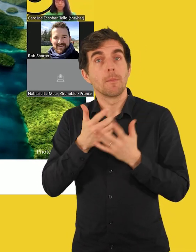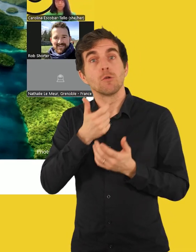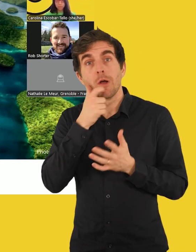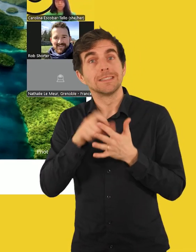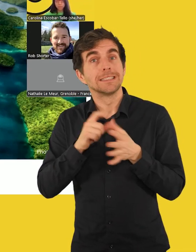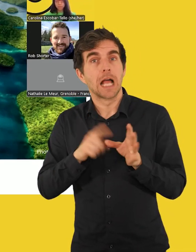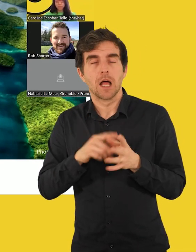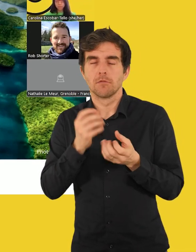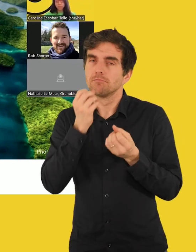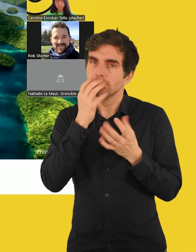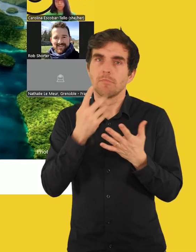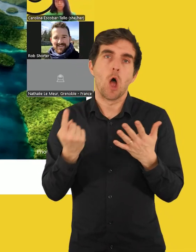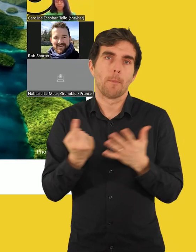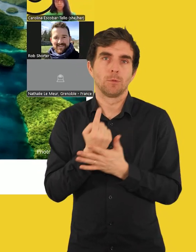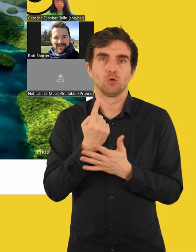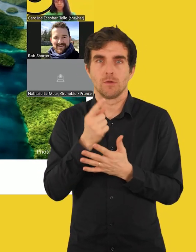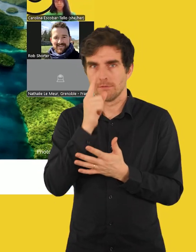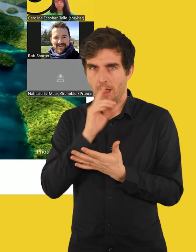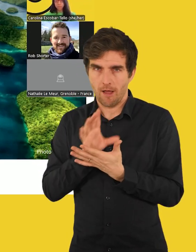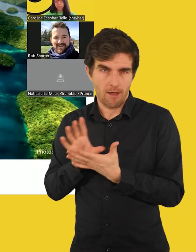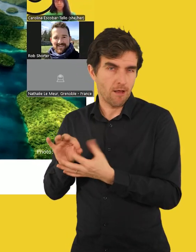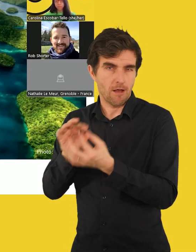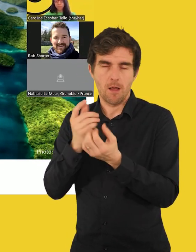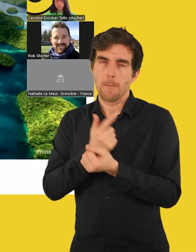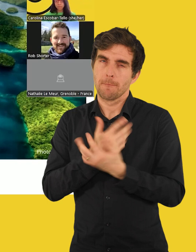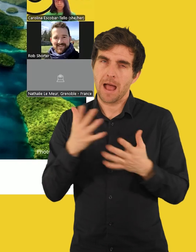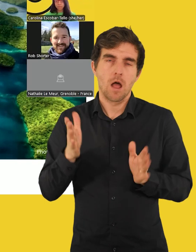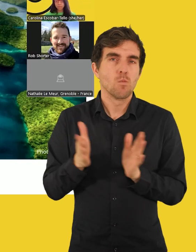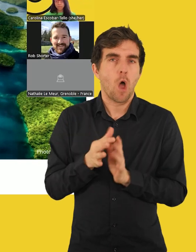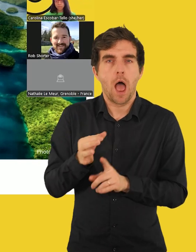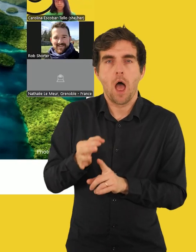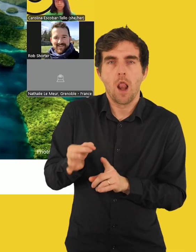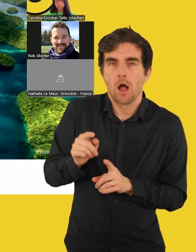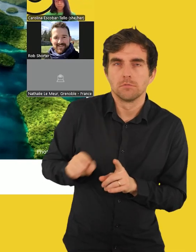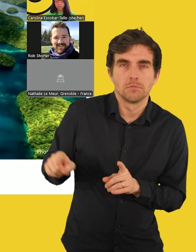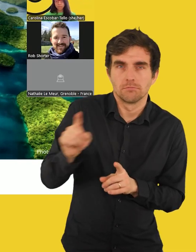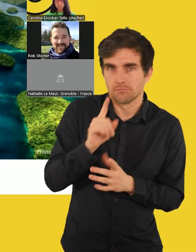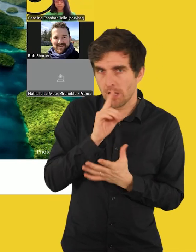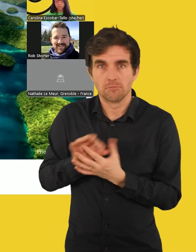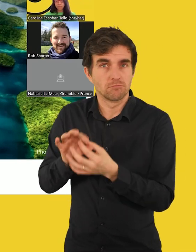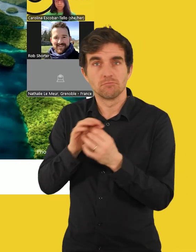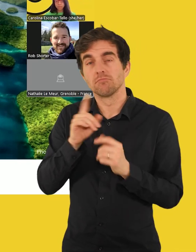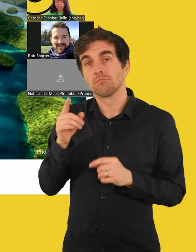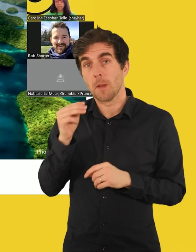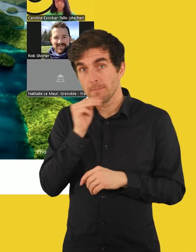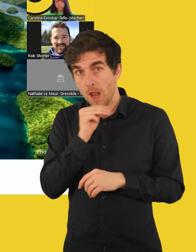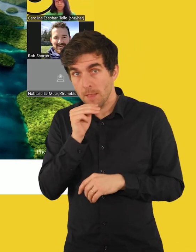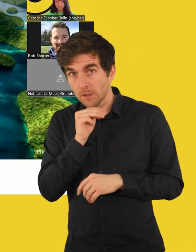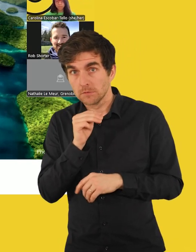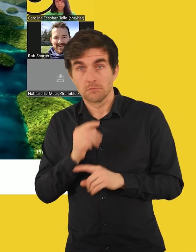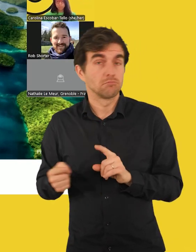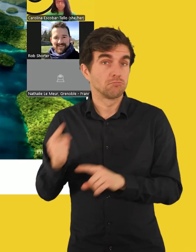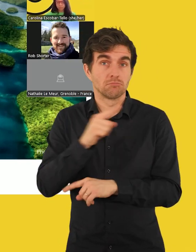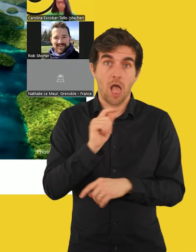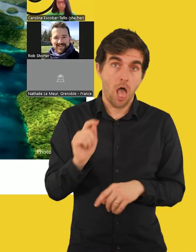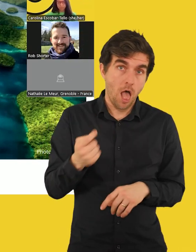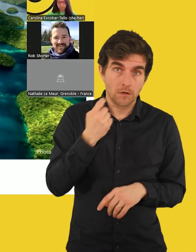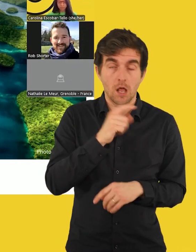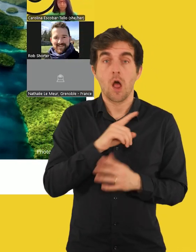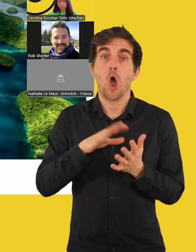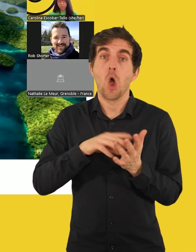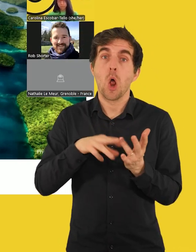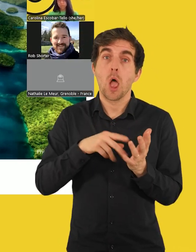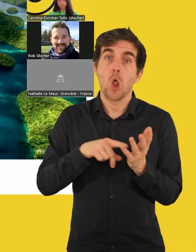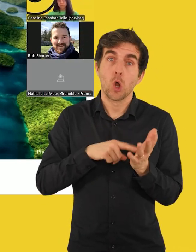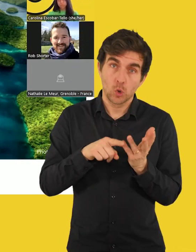Global Doughnut Days is an amazing opportunity exactly to connect up our many small islands. From one place, from Melbourne to